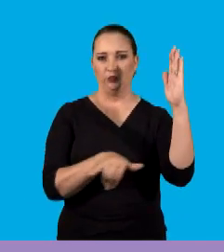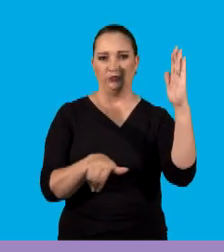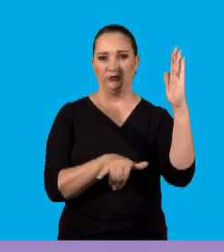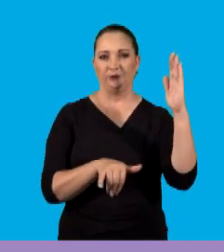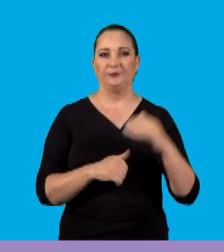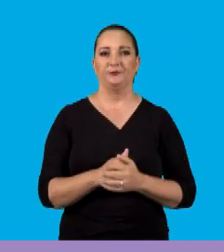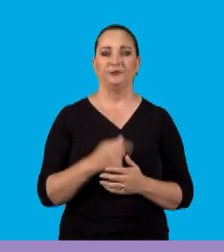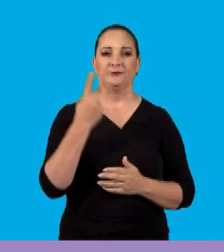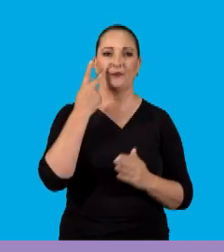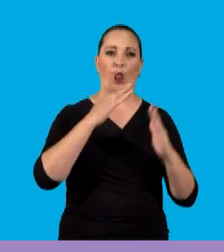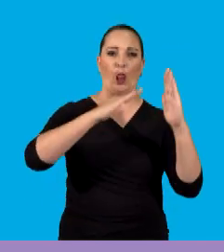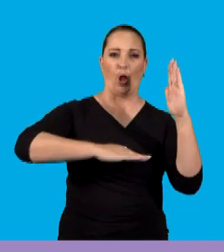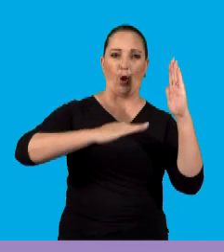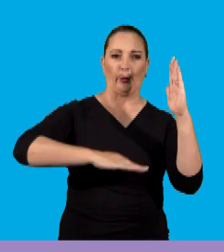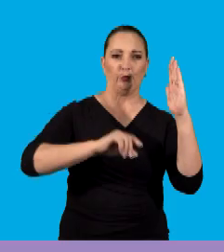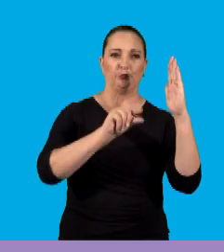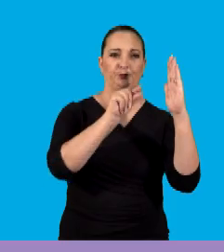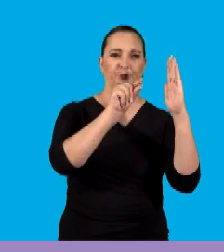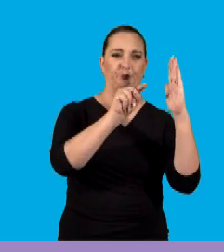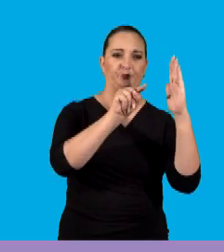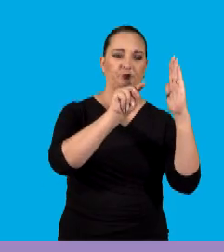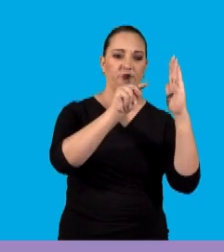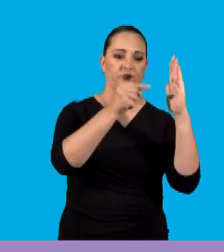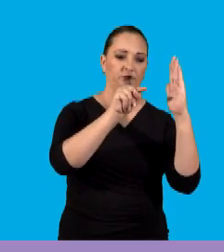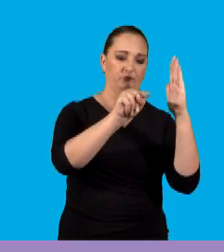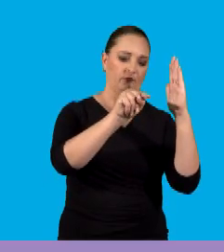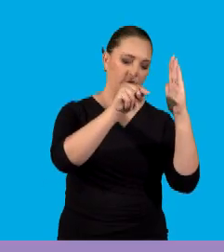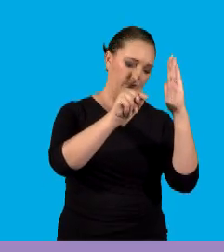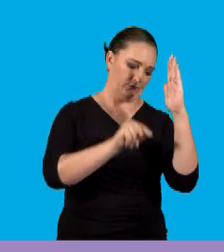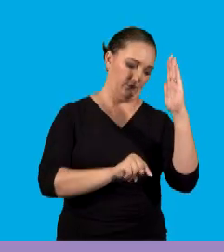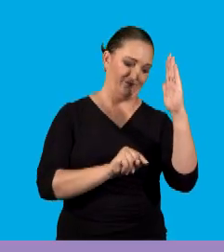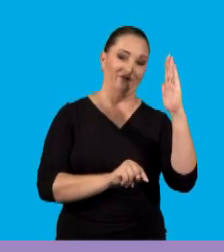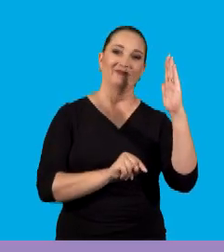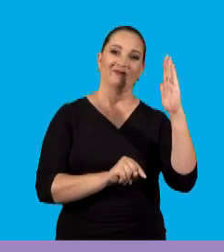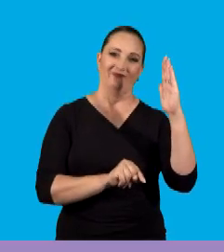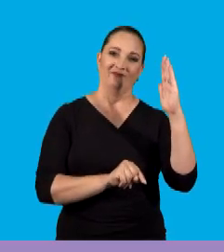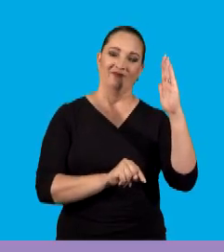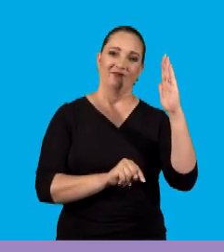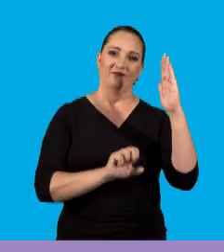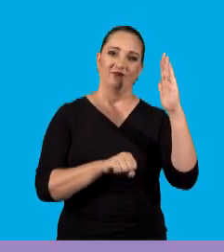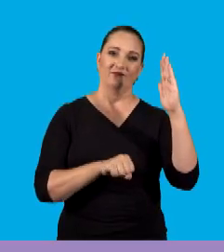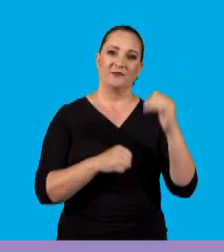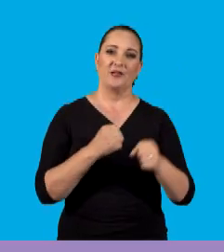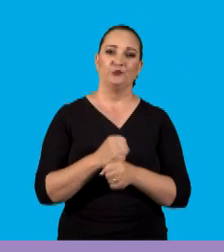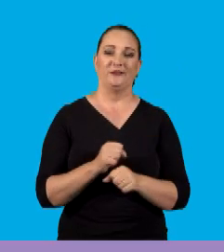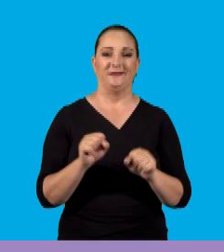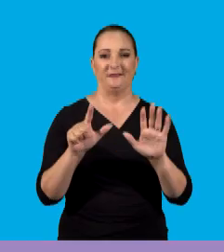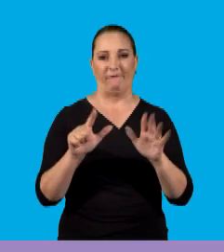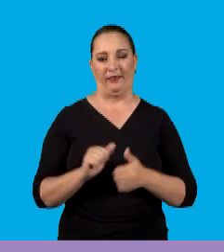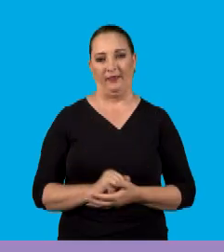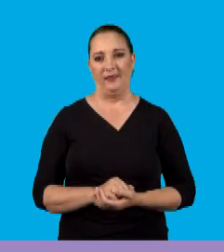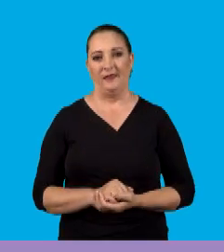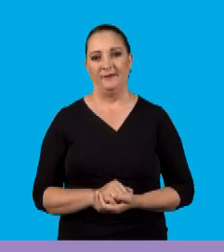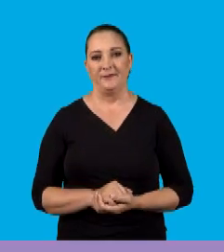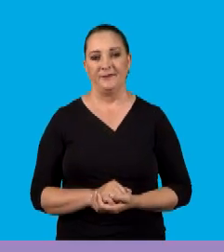which grade received the lowest number of textbooks? Well, that is indeed grade